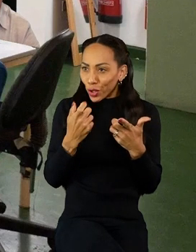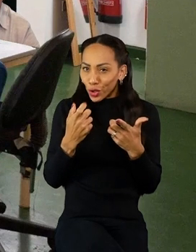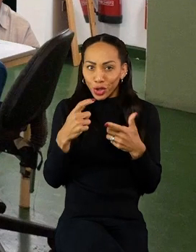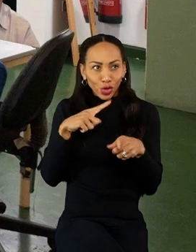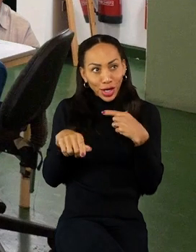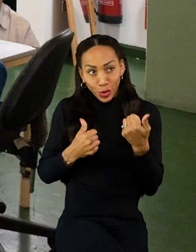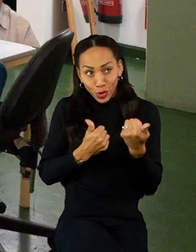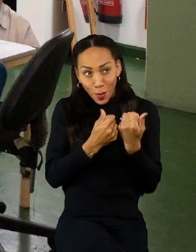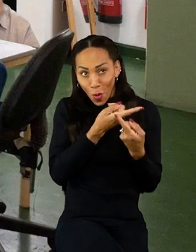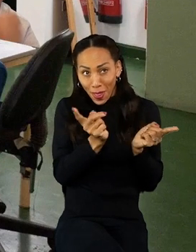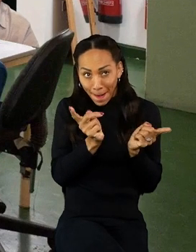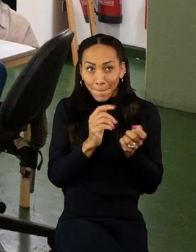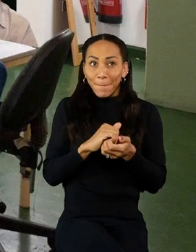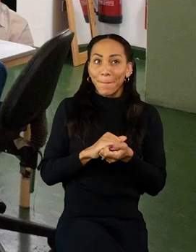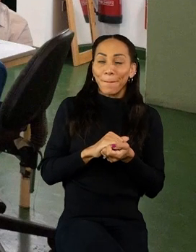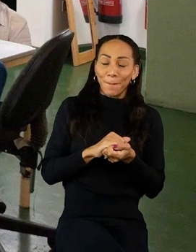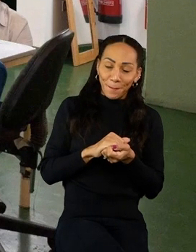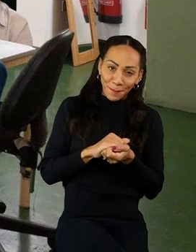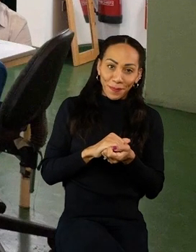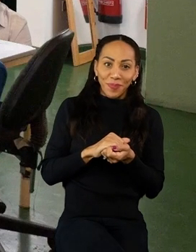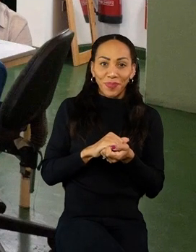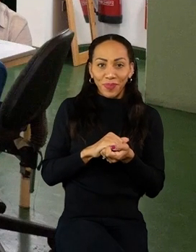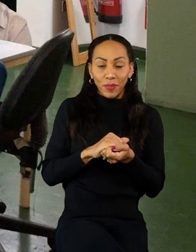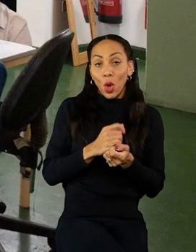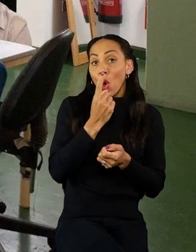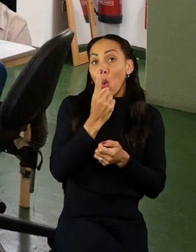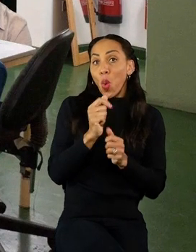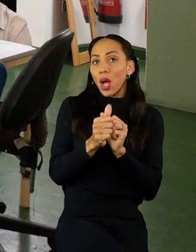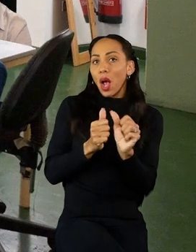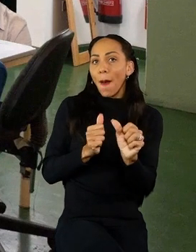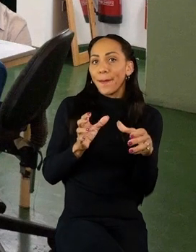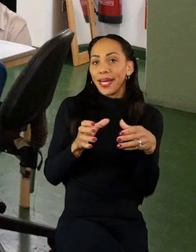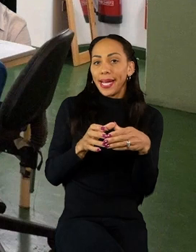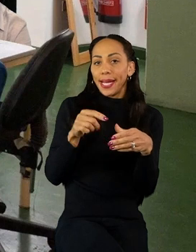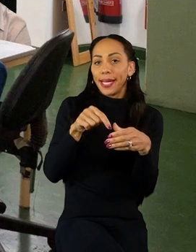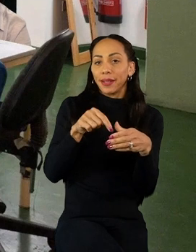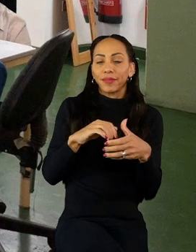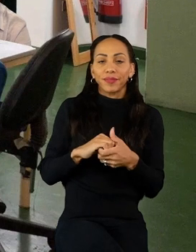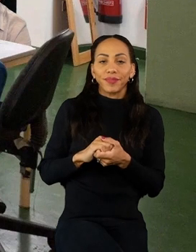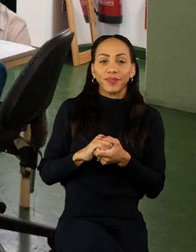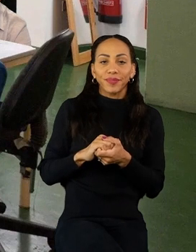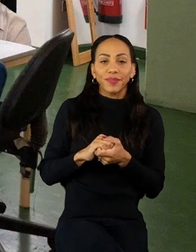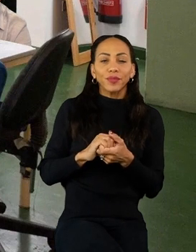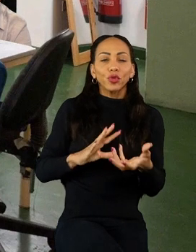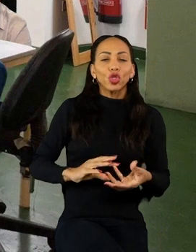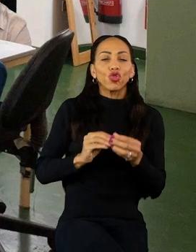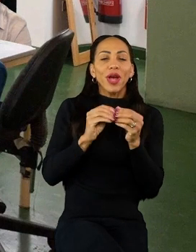and the ways we could try and support them. So, and one company particularly